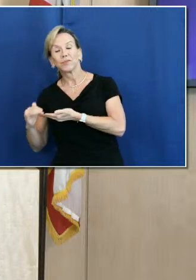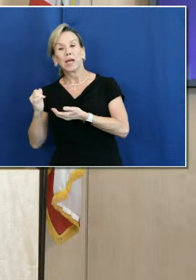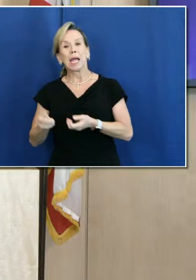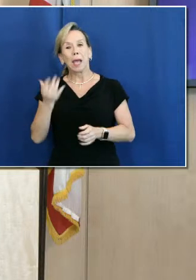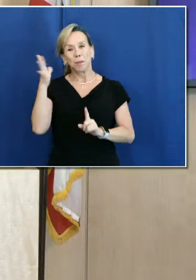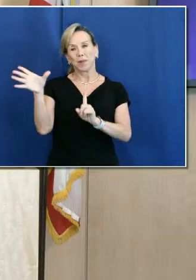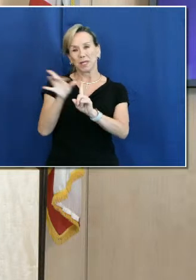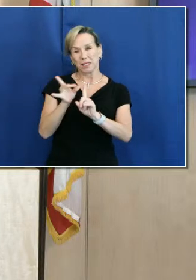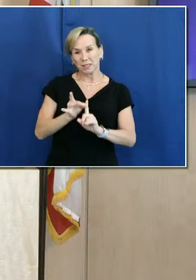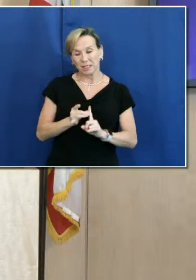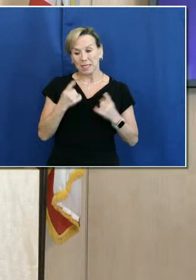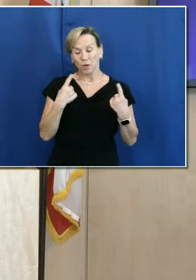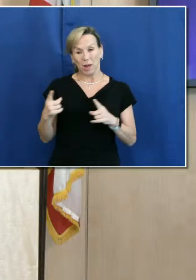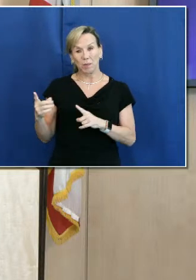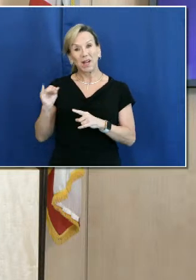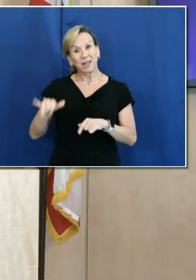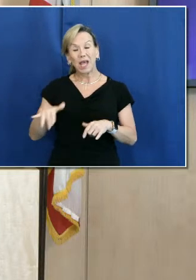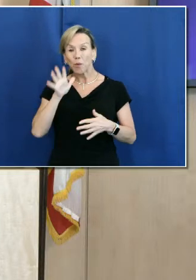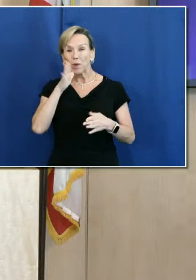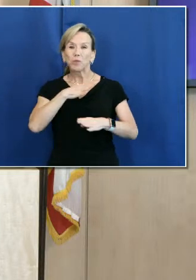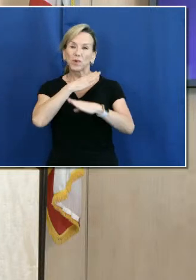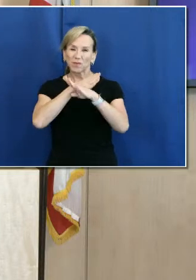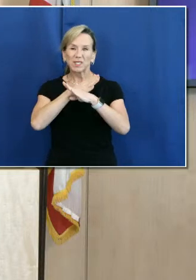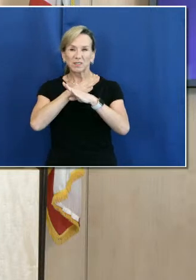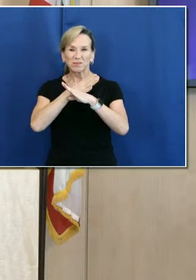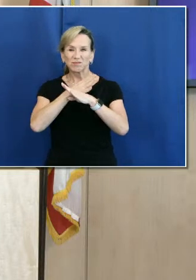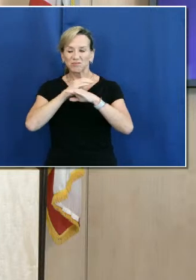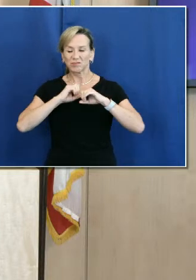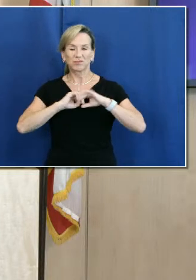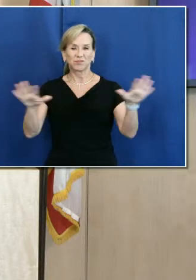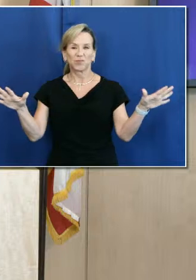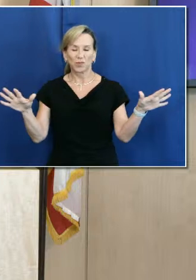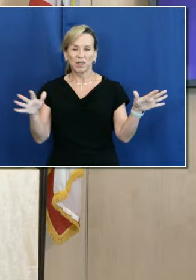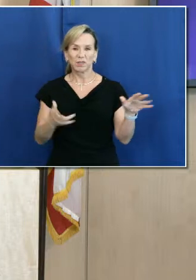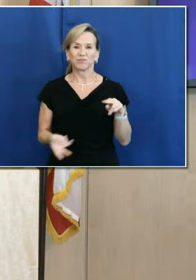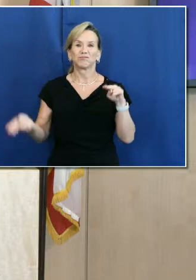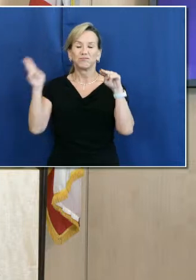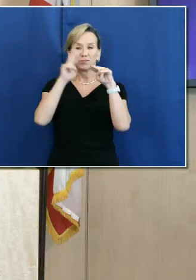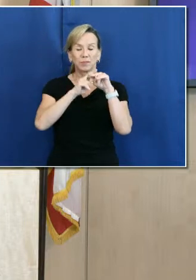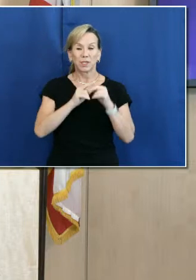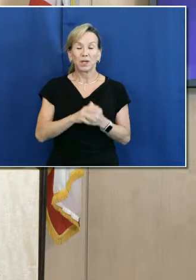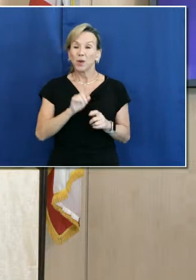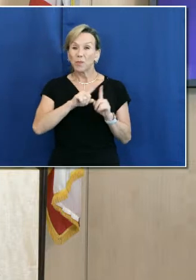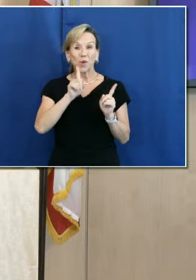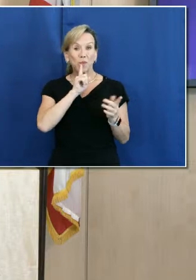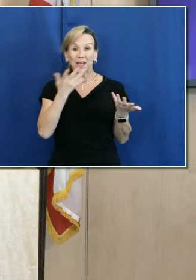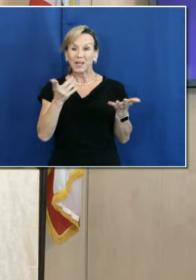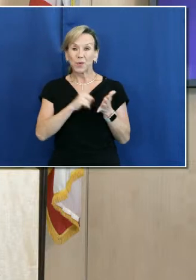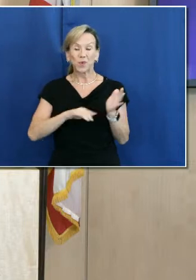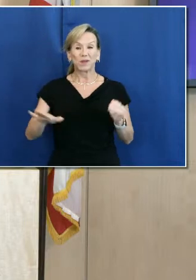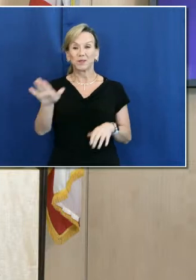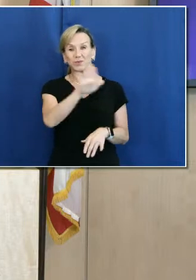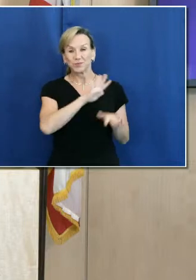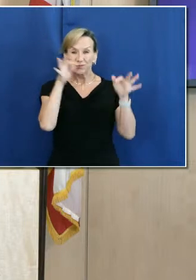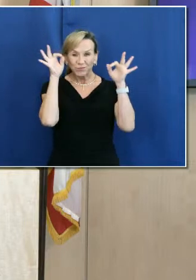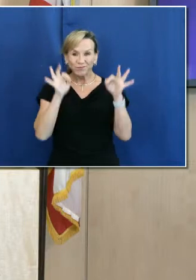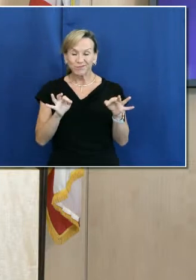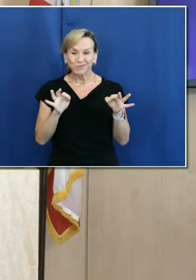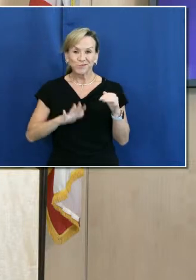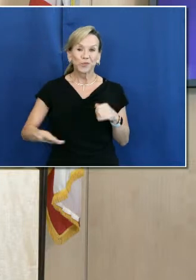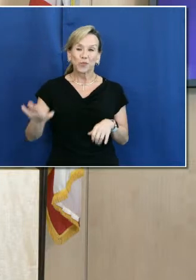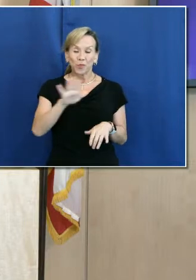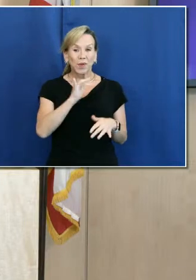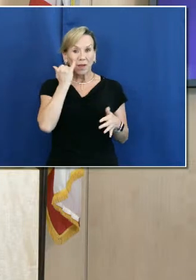that occur and prevent additional spread. But it really does boil down to behavior, and people have to really take